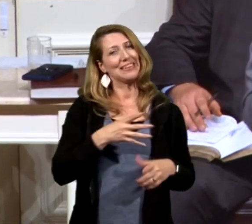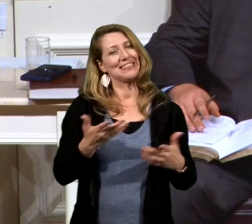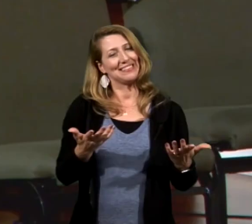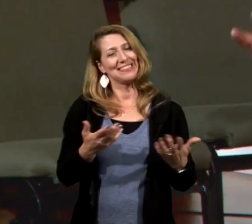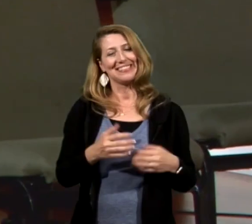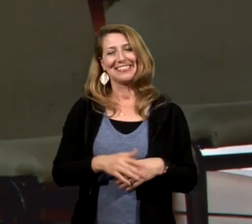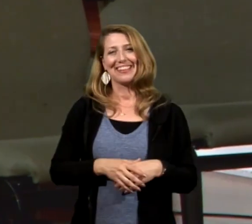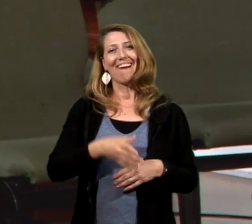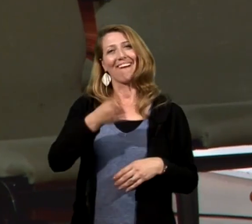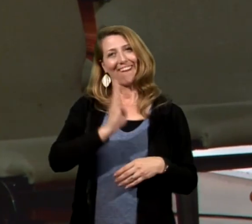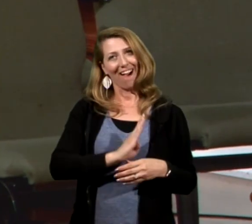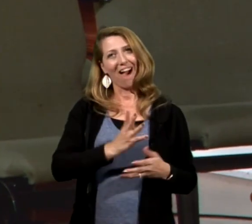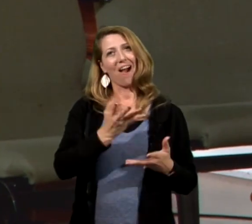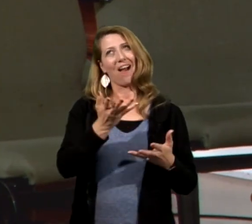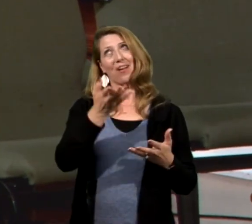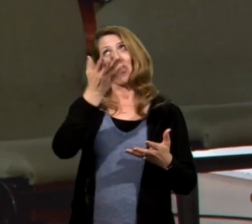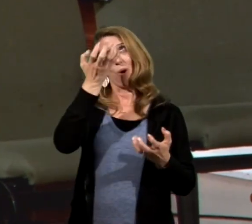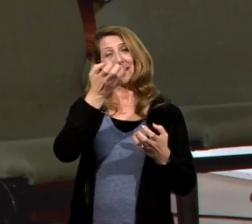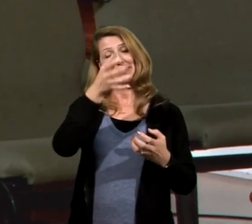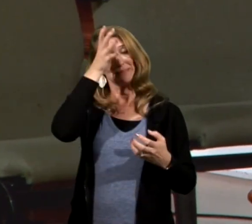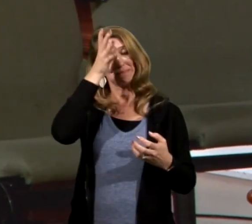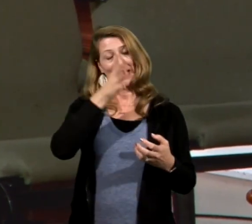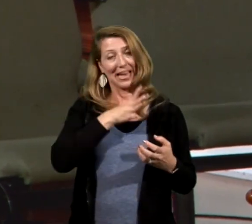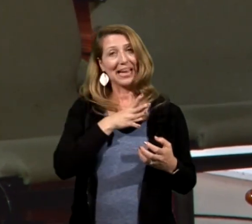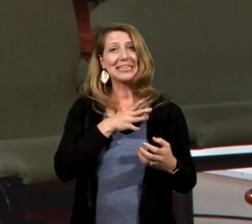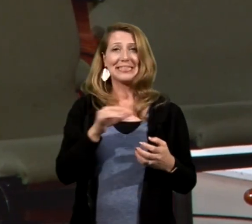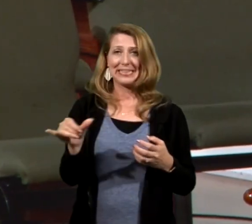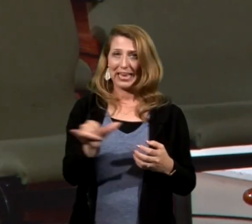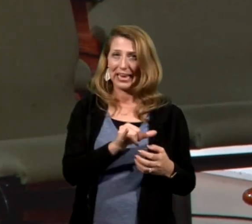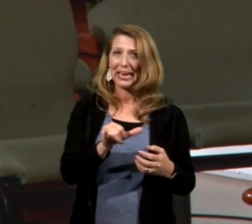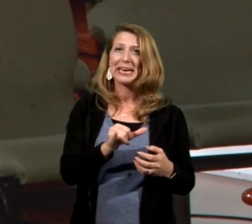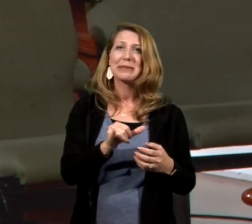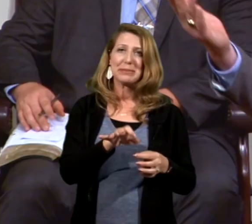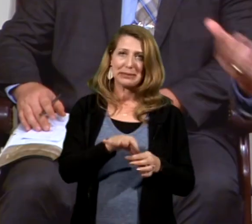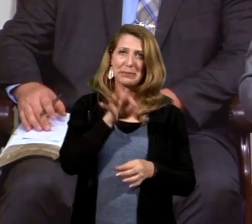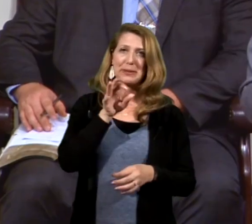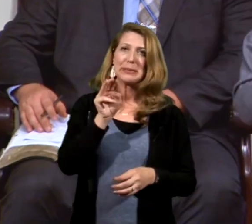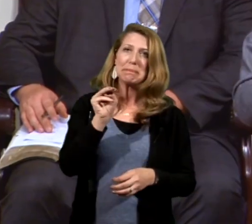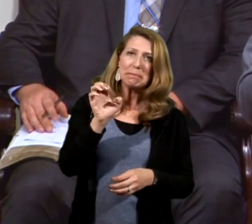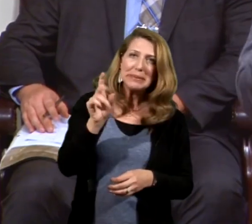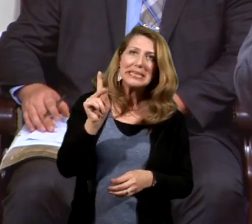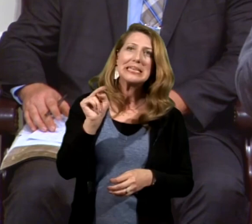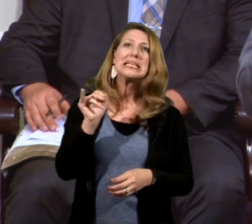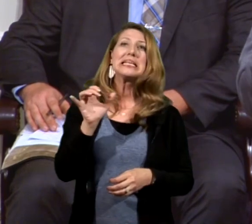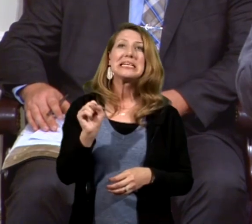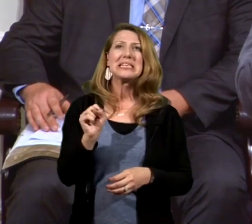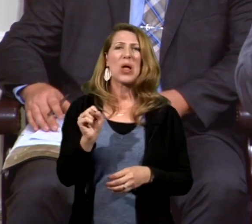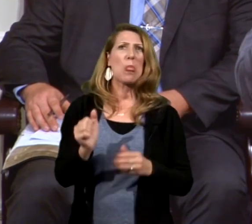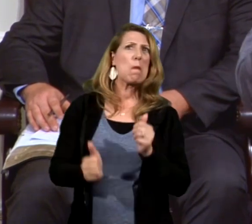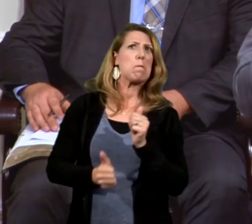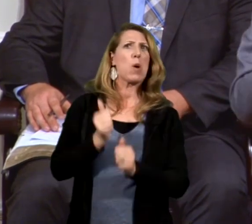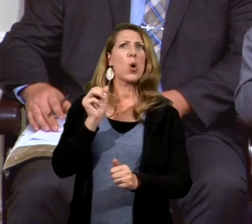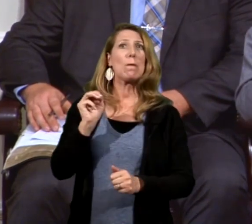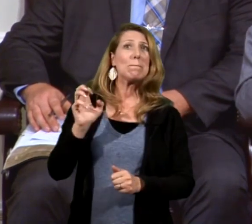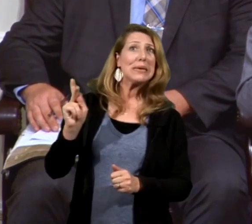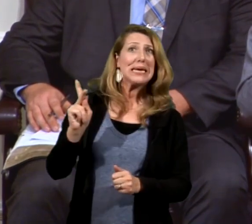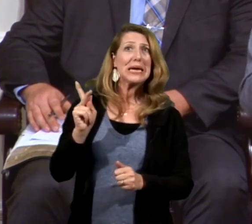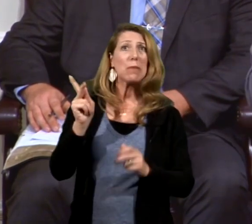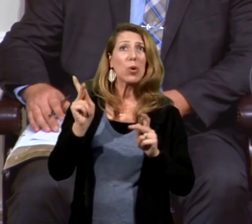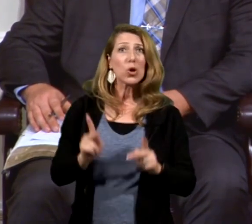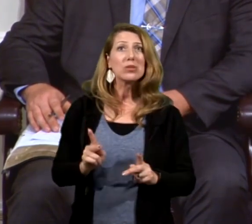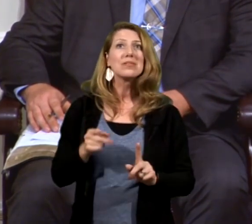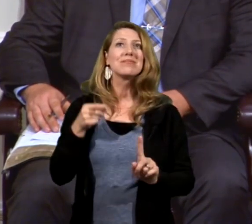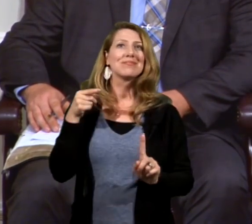God wants the man to have that same spirit of meekness. Matter of fact, the meekest man in all the world was a man. The meekest person in all the world was a